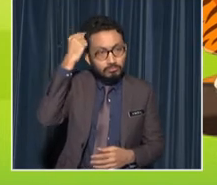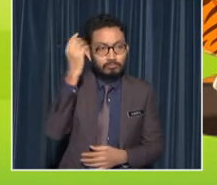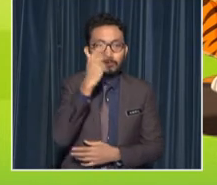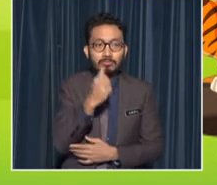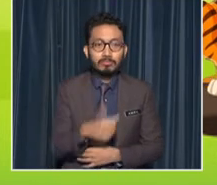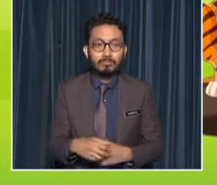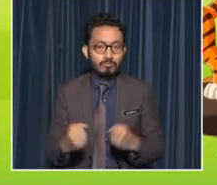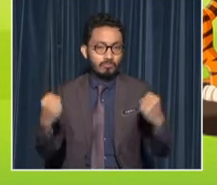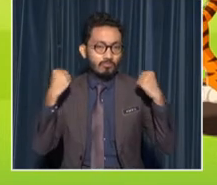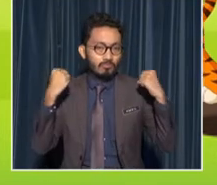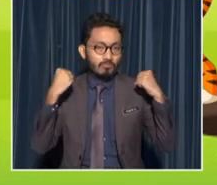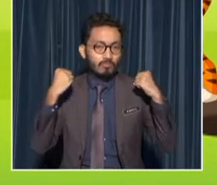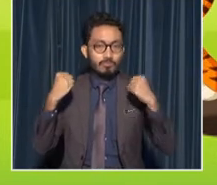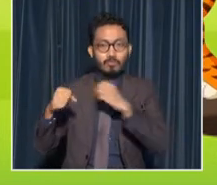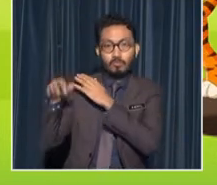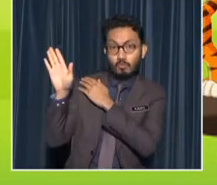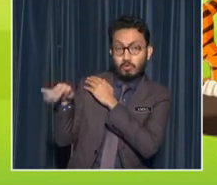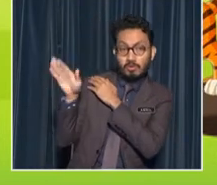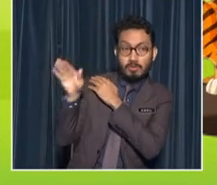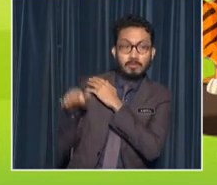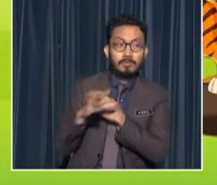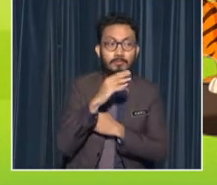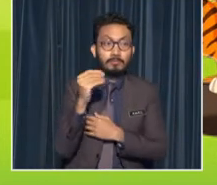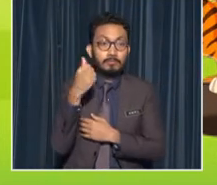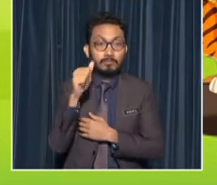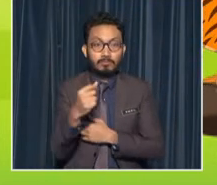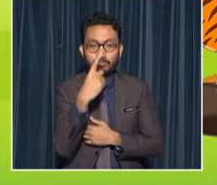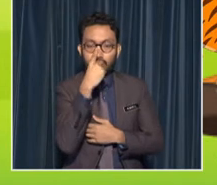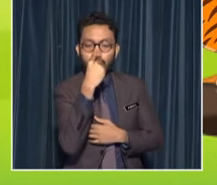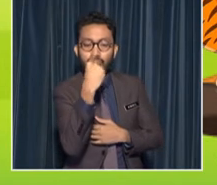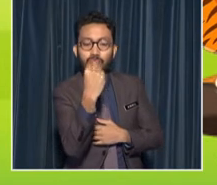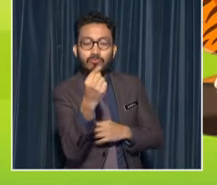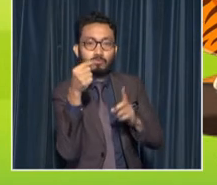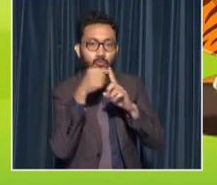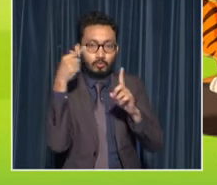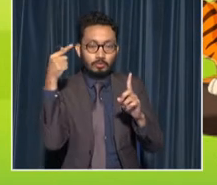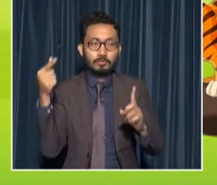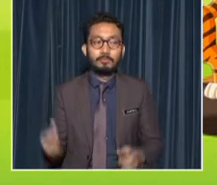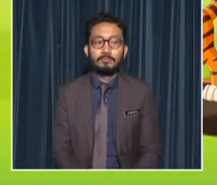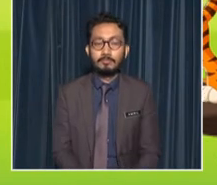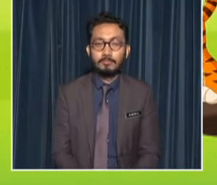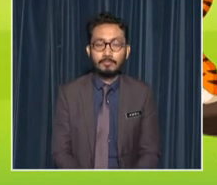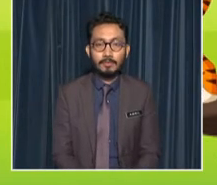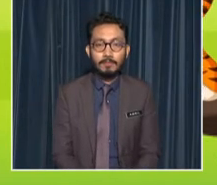feathers, strong wings, and a sharp beak.